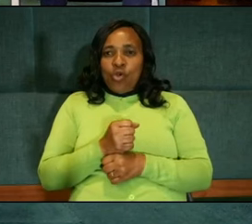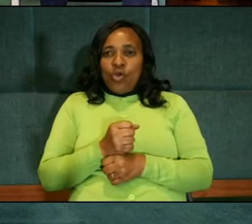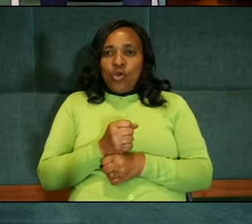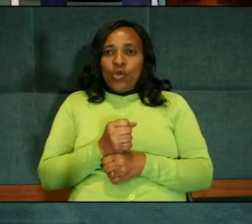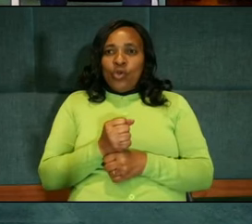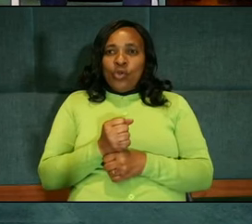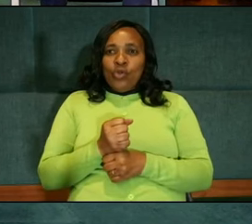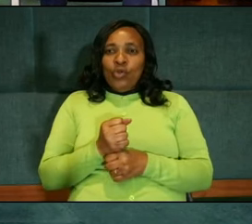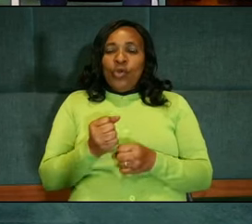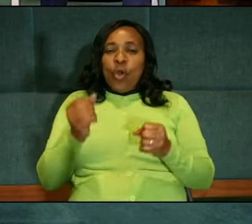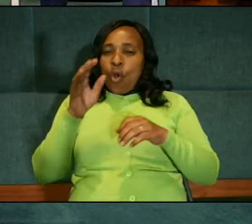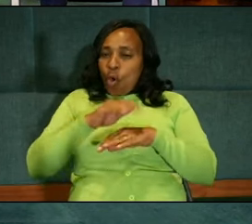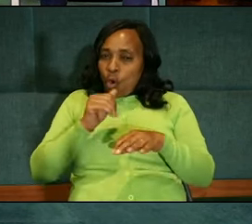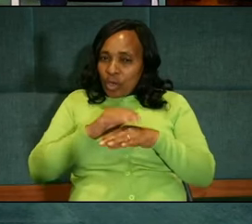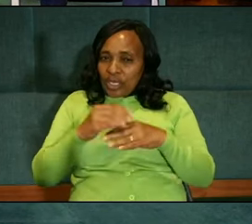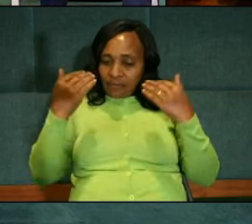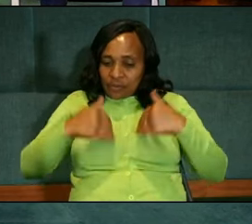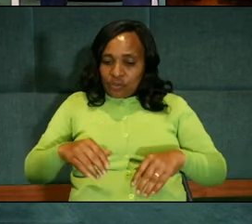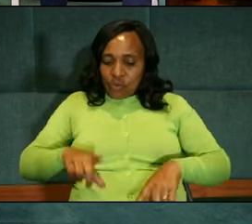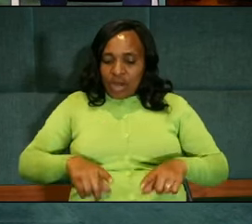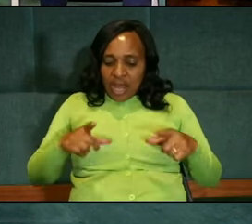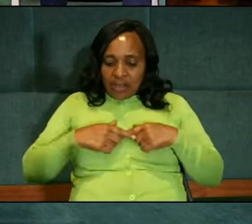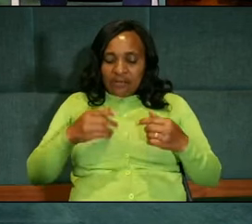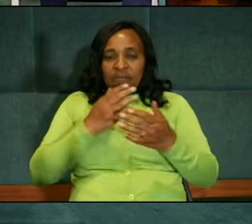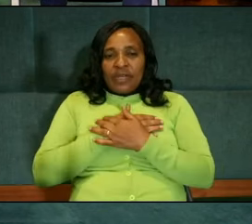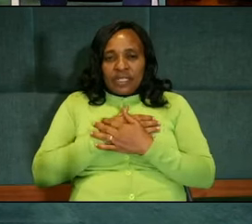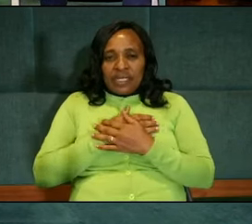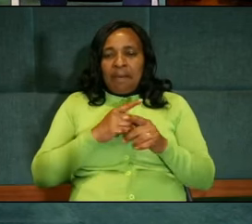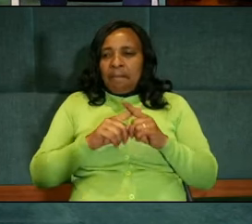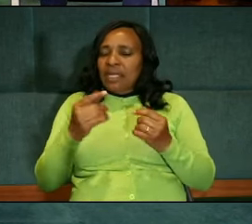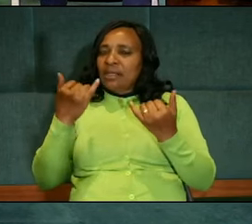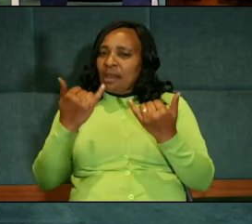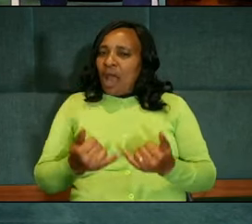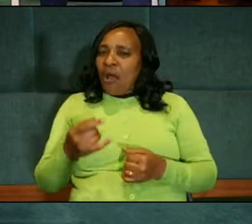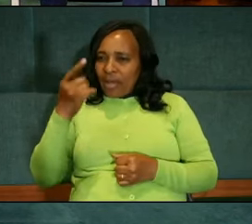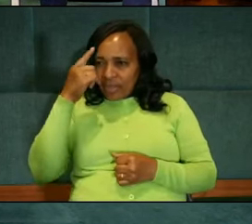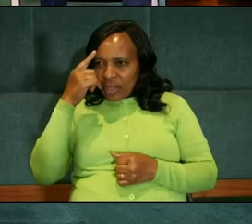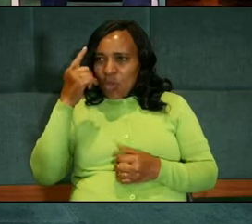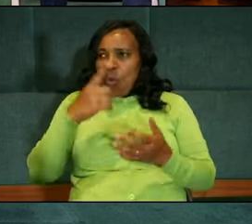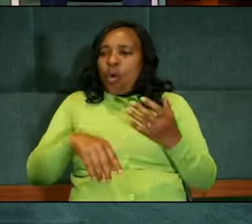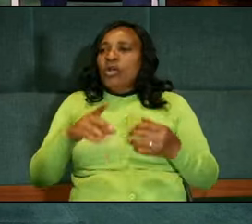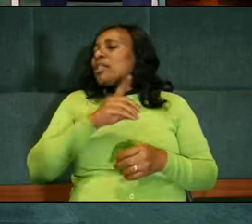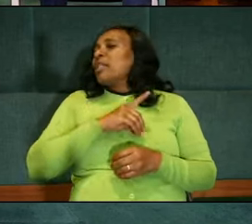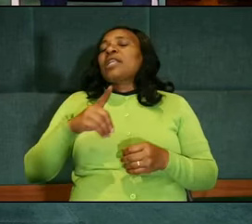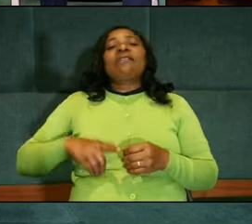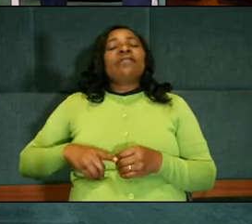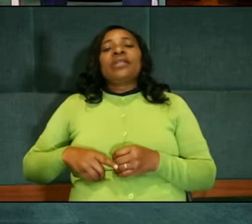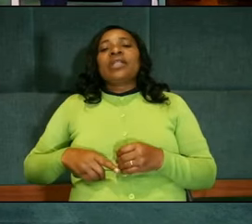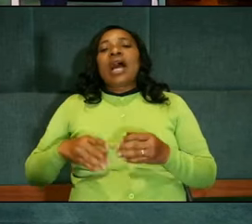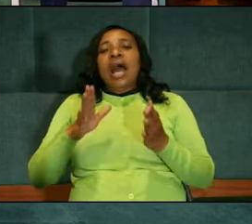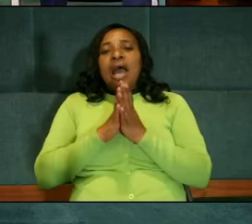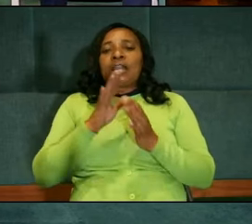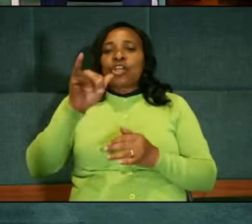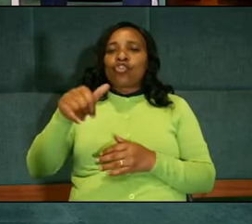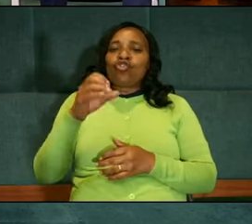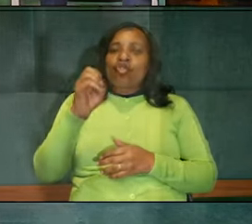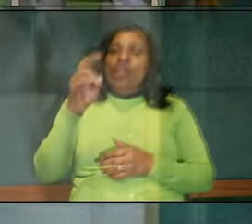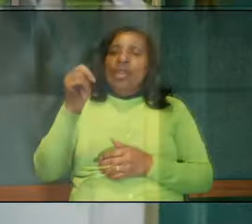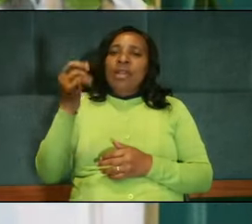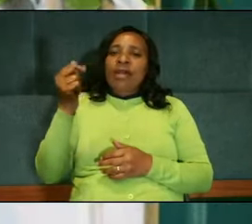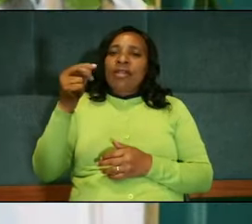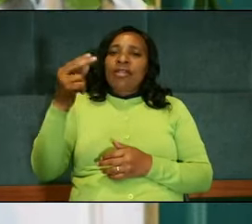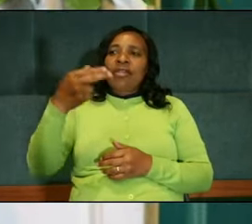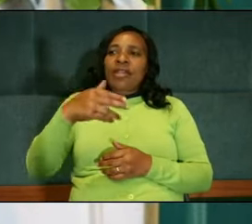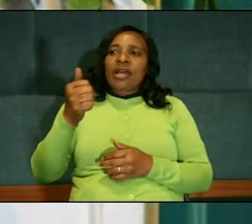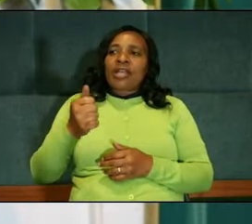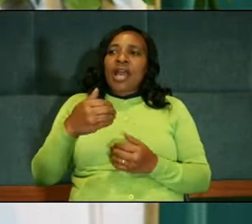risk our lives for our friends. That's for sure. But I think what David and Jonathan had was really